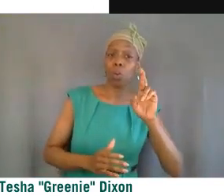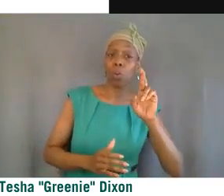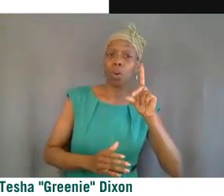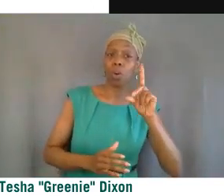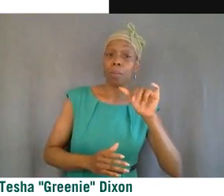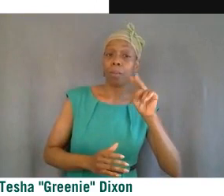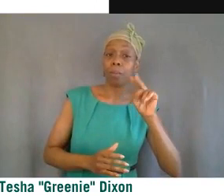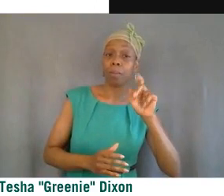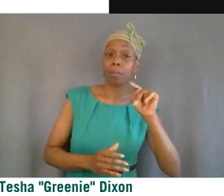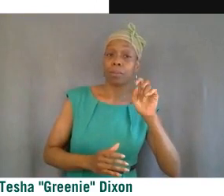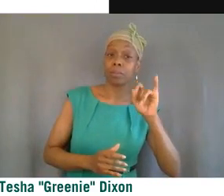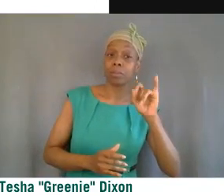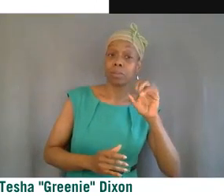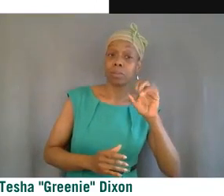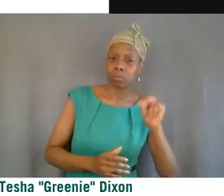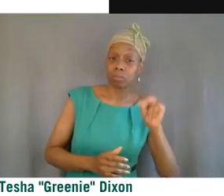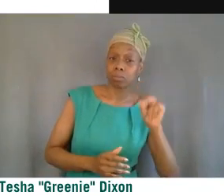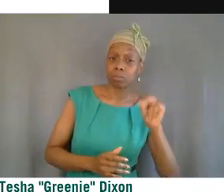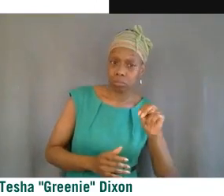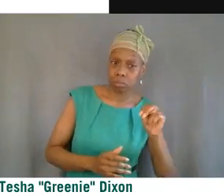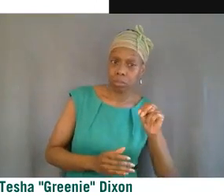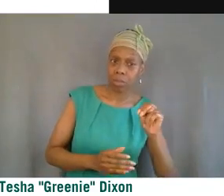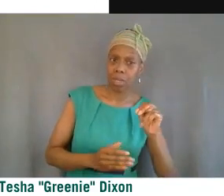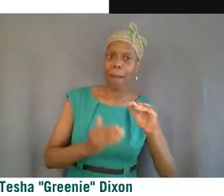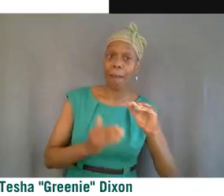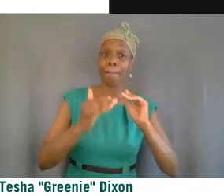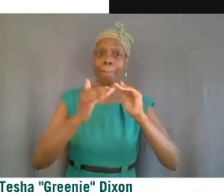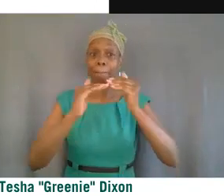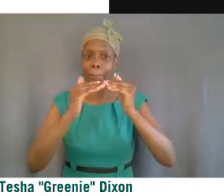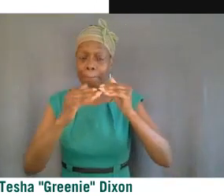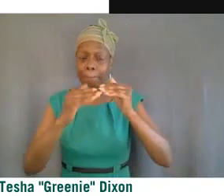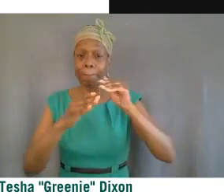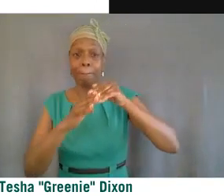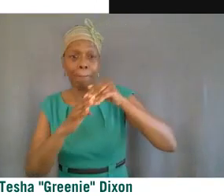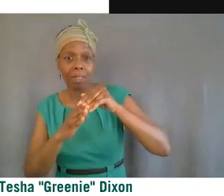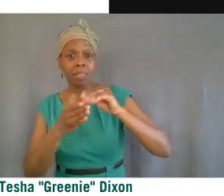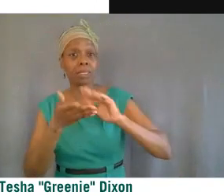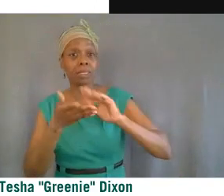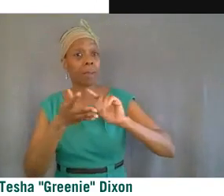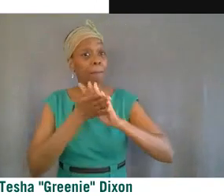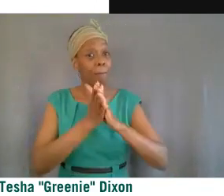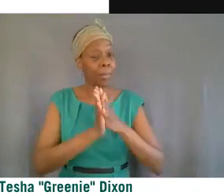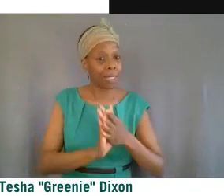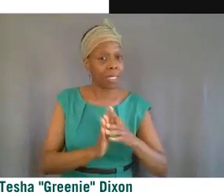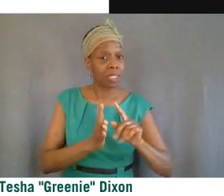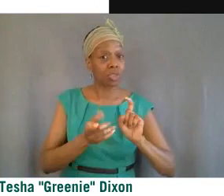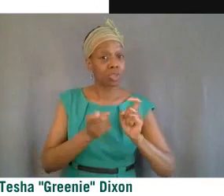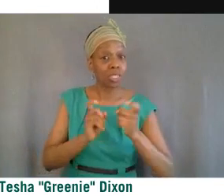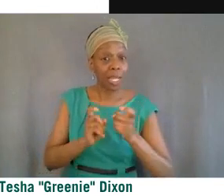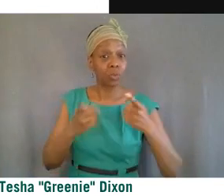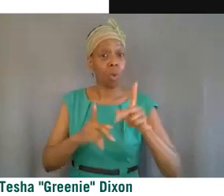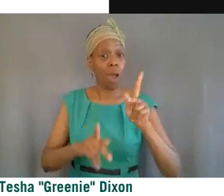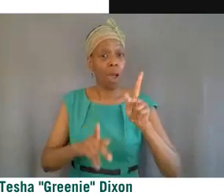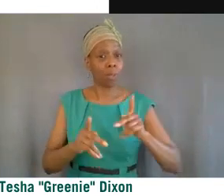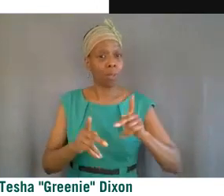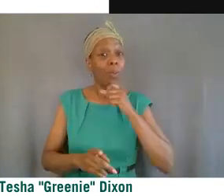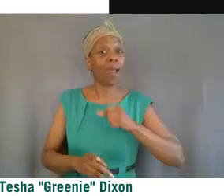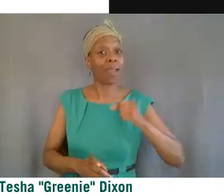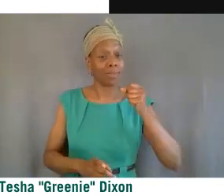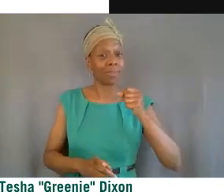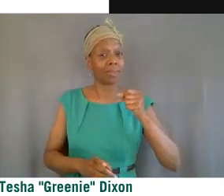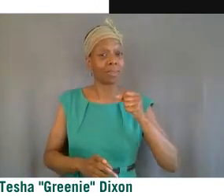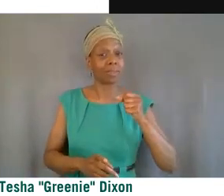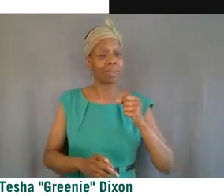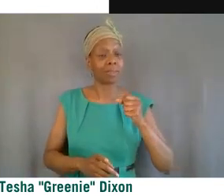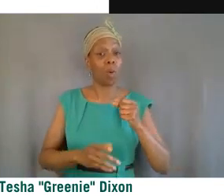about that a little bit, the changes as people age. But what fundamentally